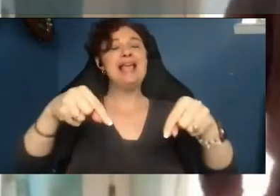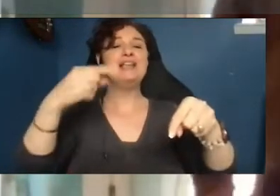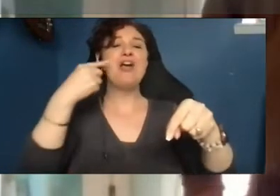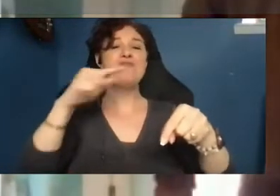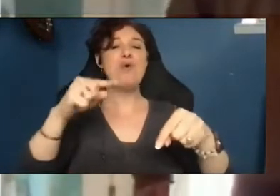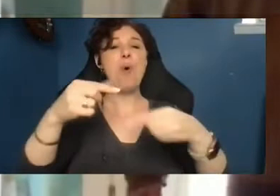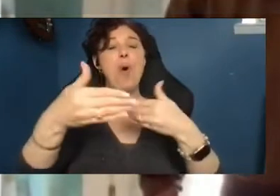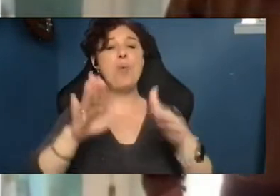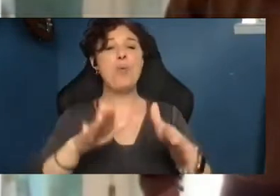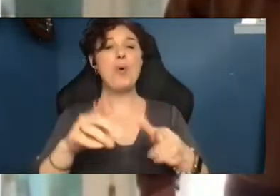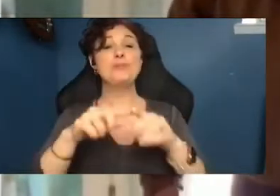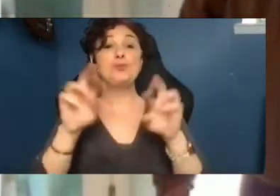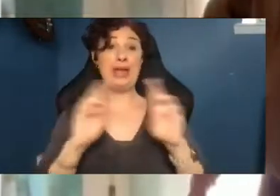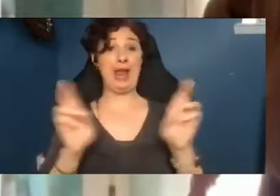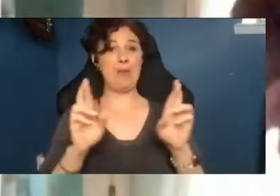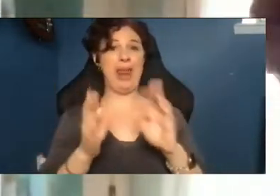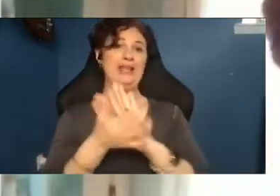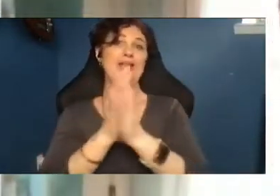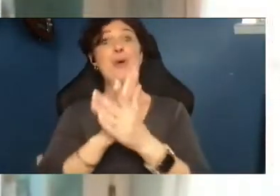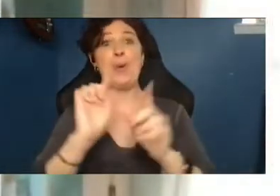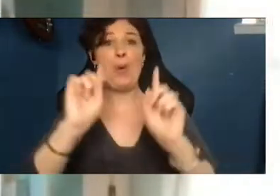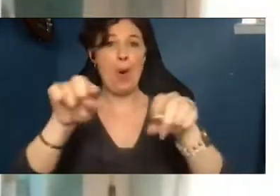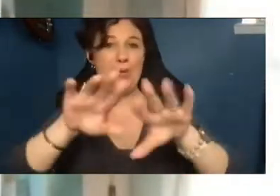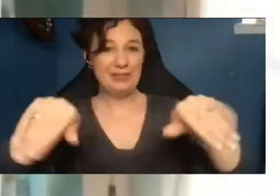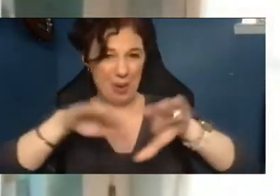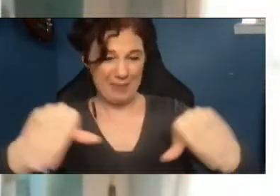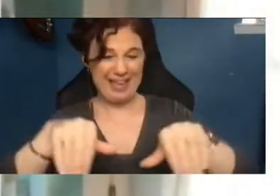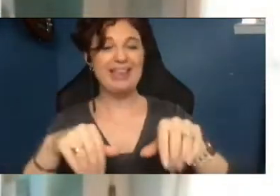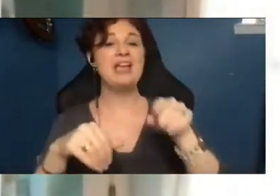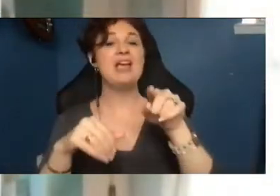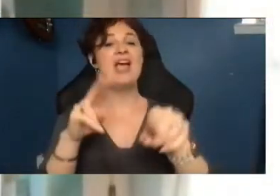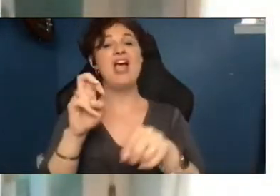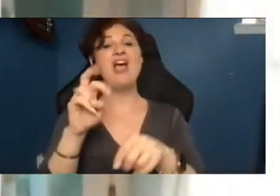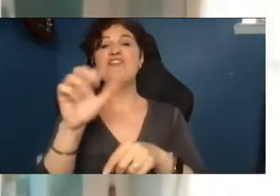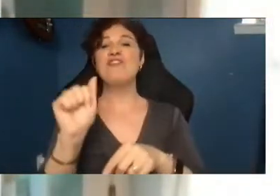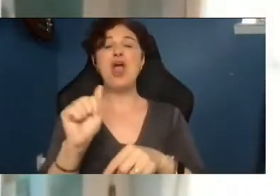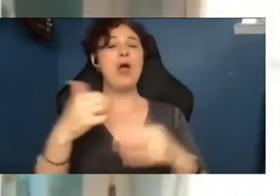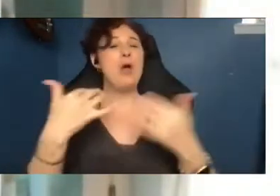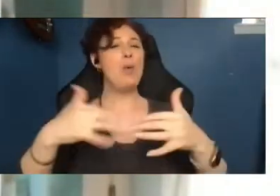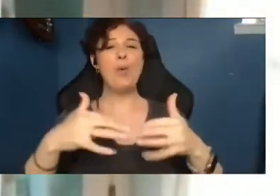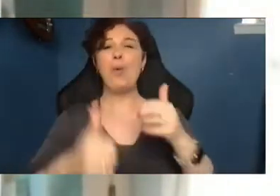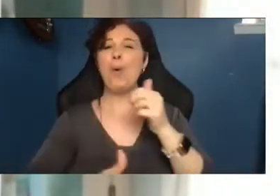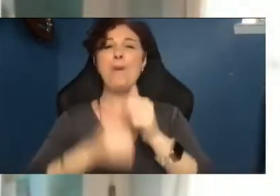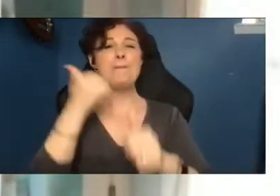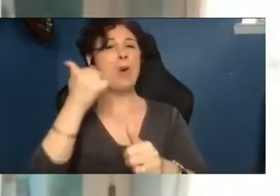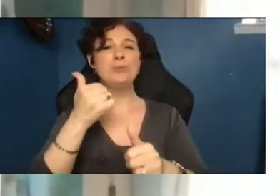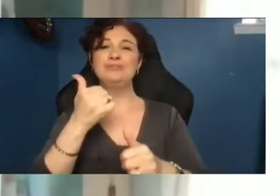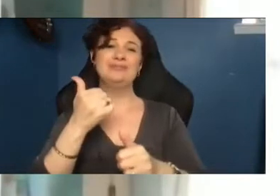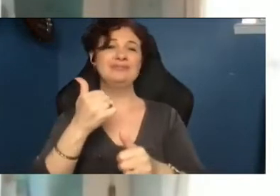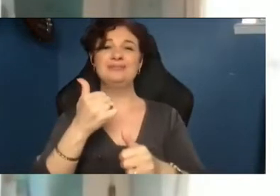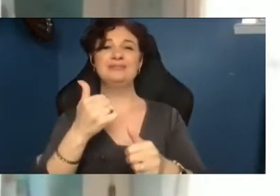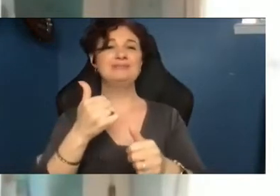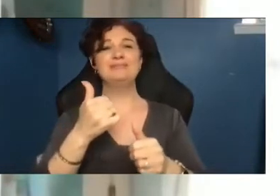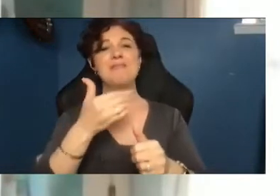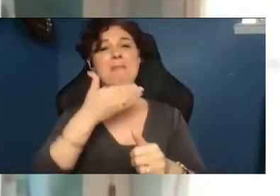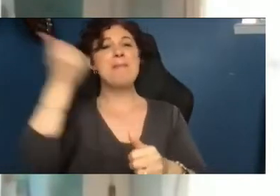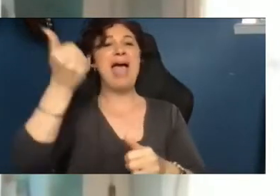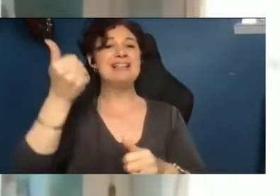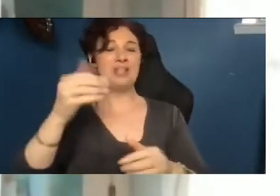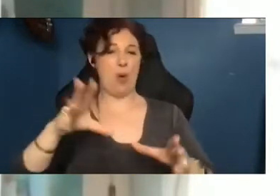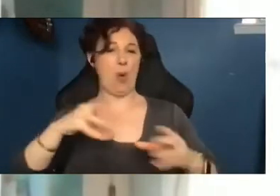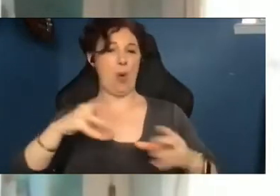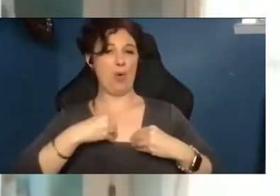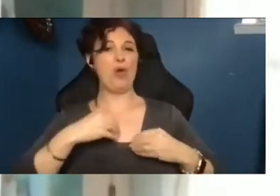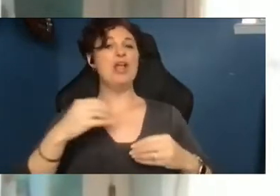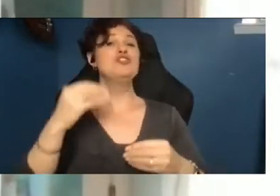her visitors to get ready to go swimming. Vera is by far our most colorful owner, and she was known to have a